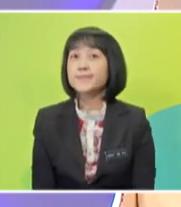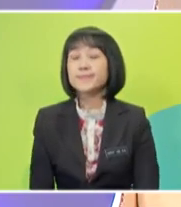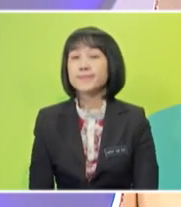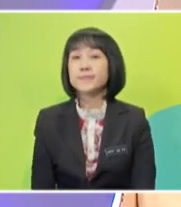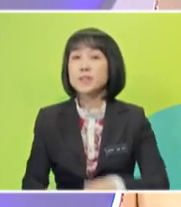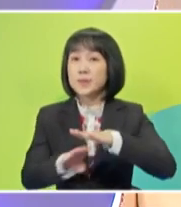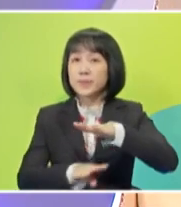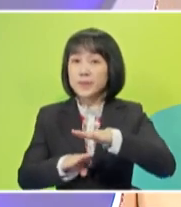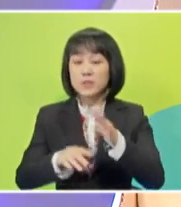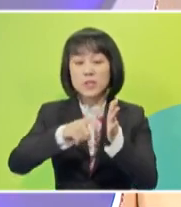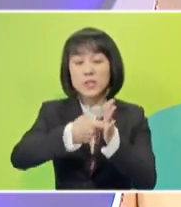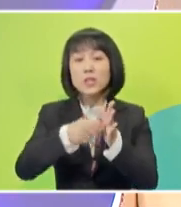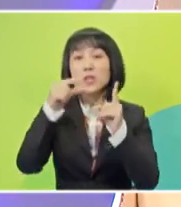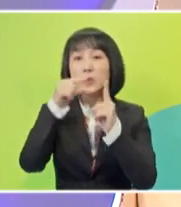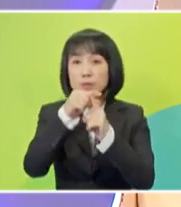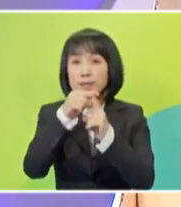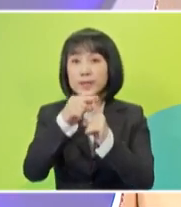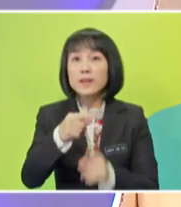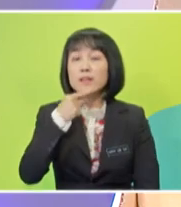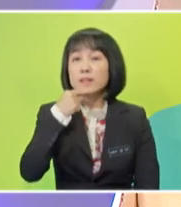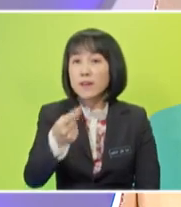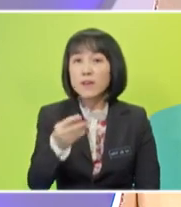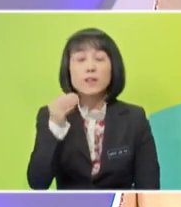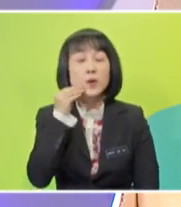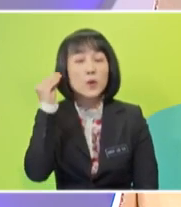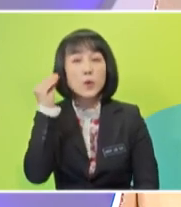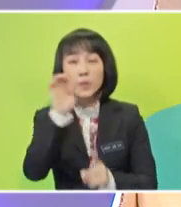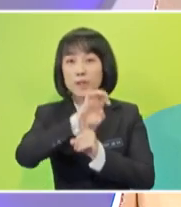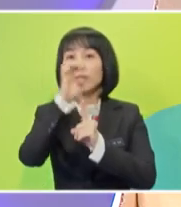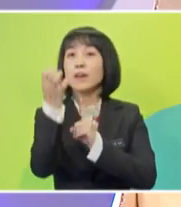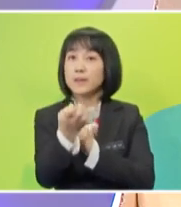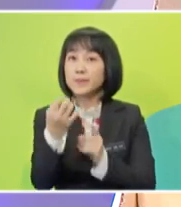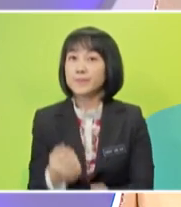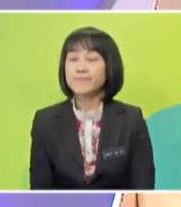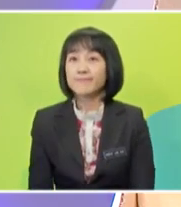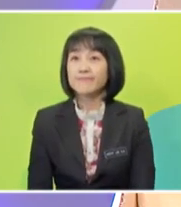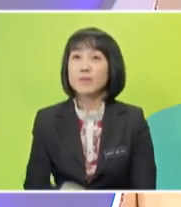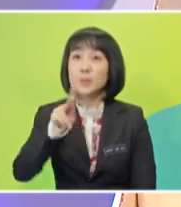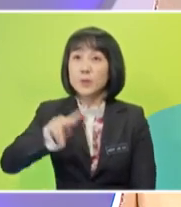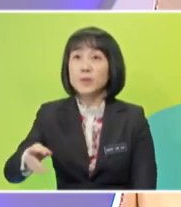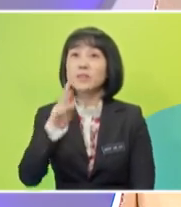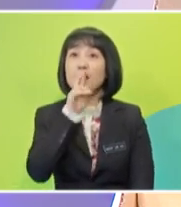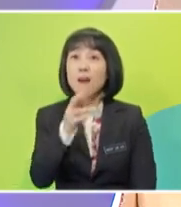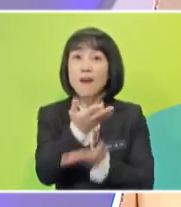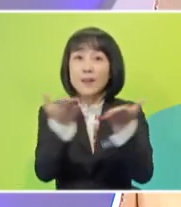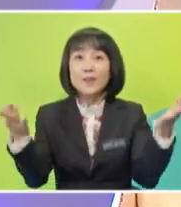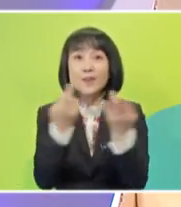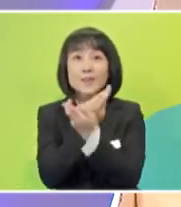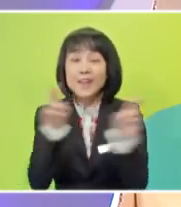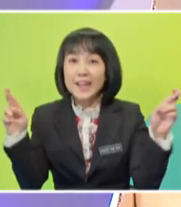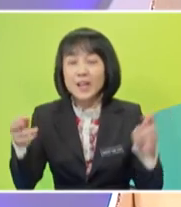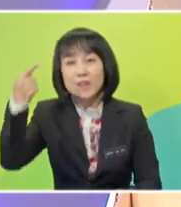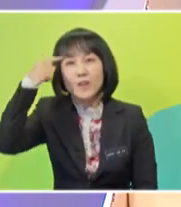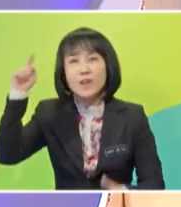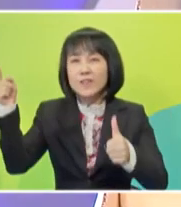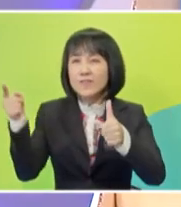on the keyword, you have to state the habitat. Okay, pupils, are you ready for the